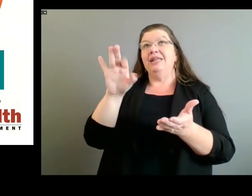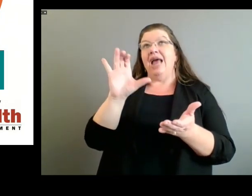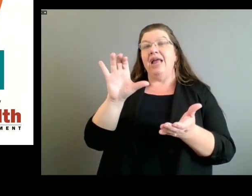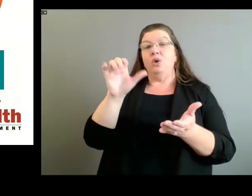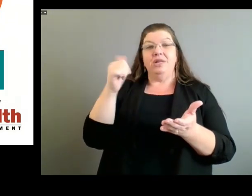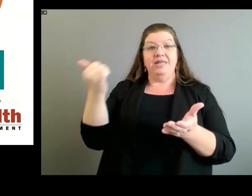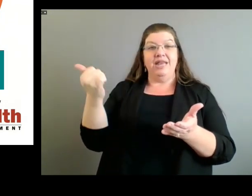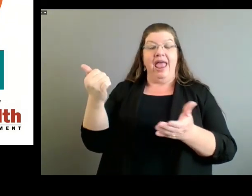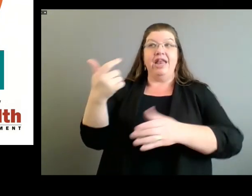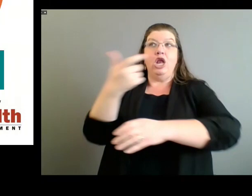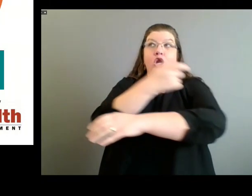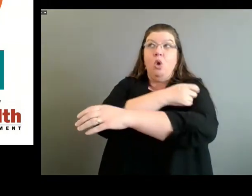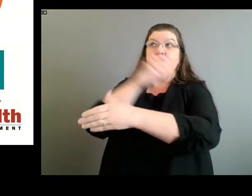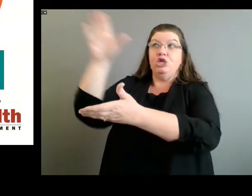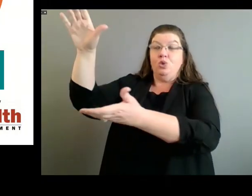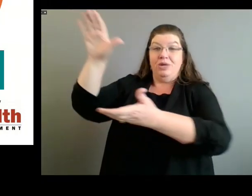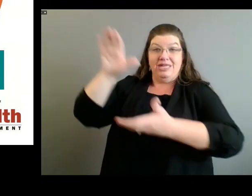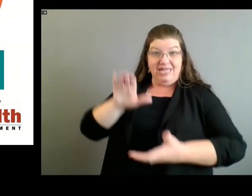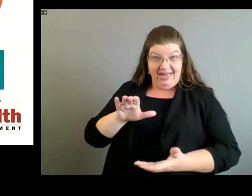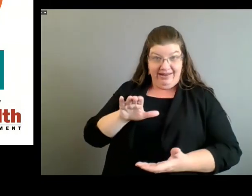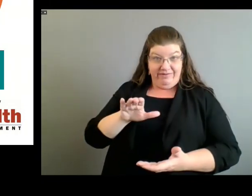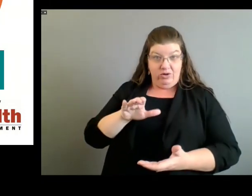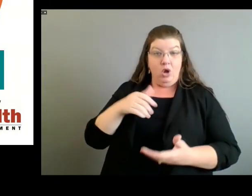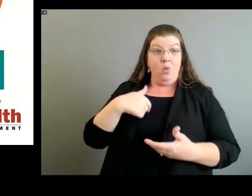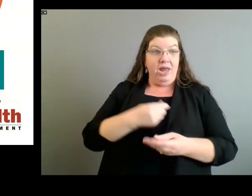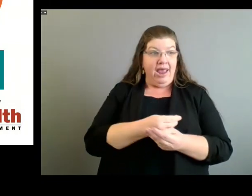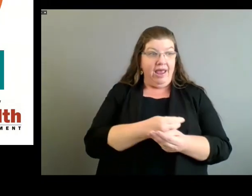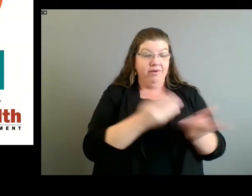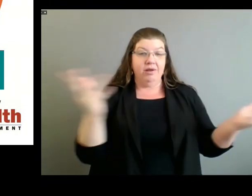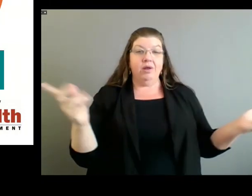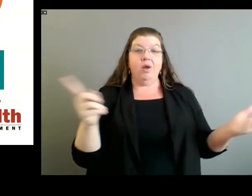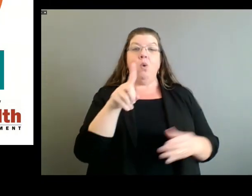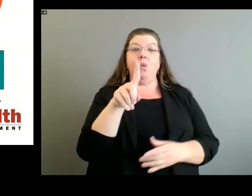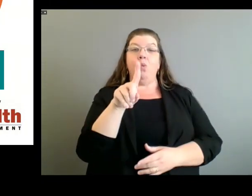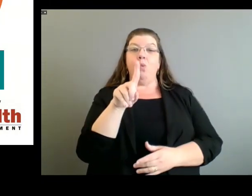222,910 doses received, we have administered